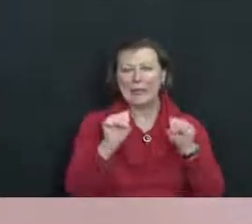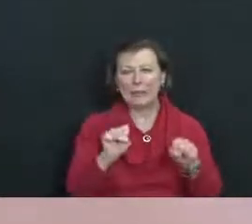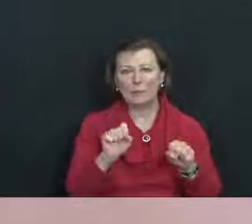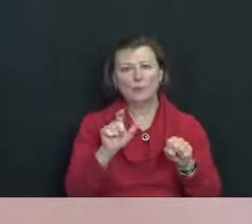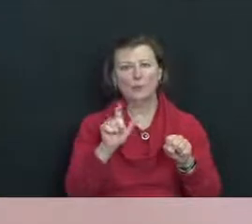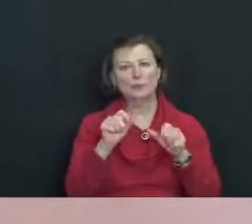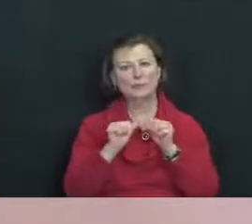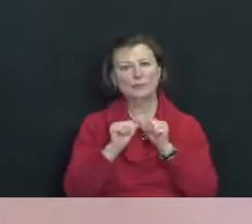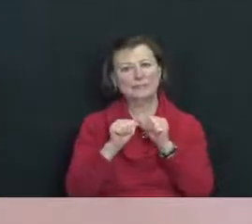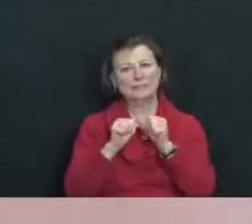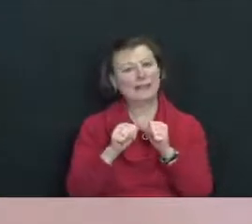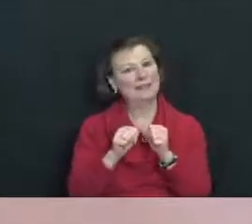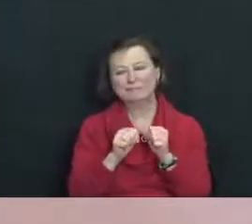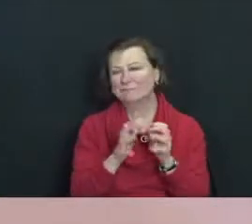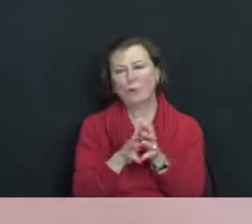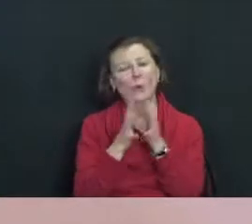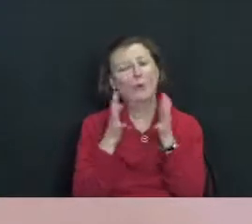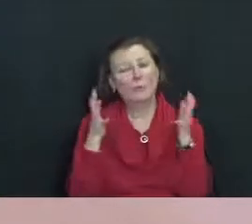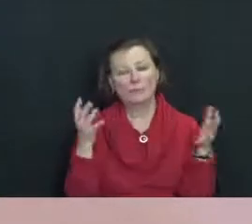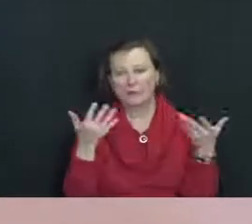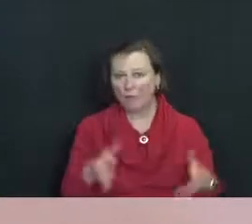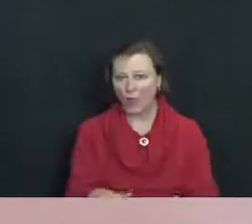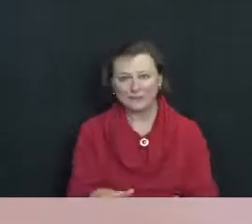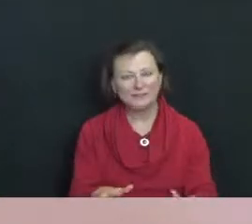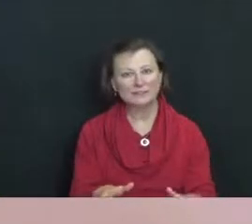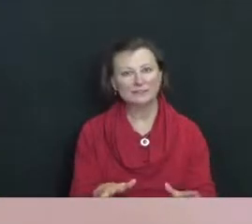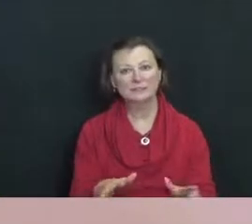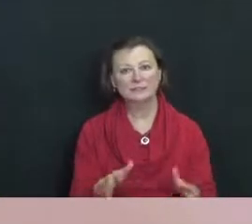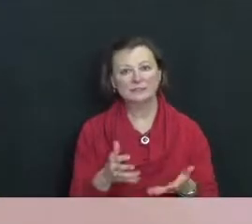loss. So much loss.